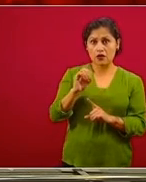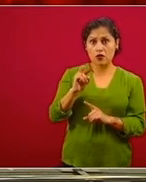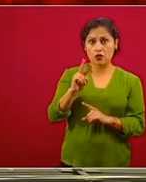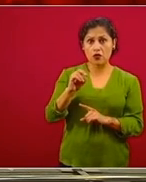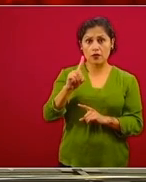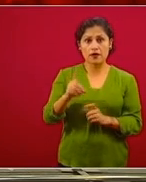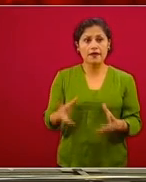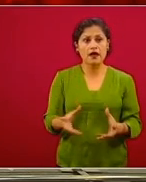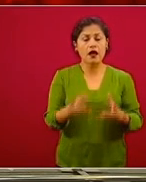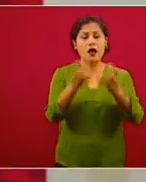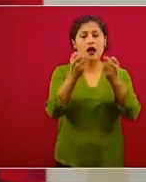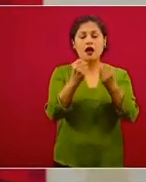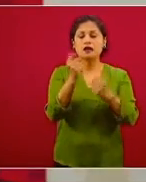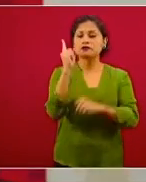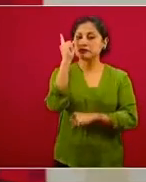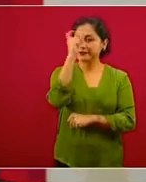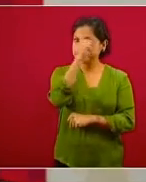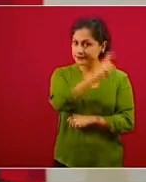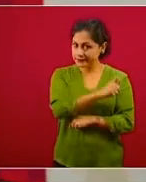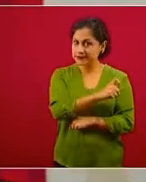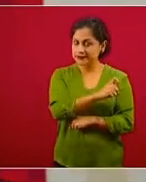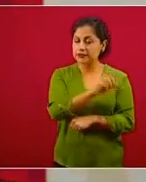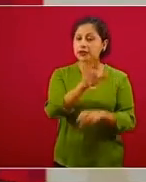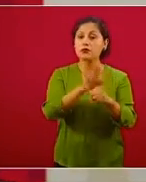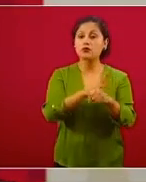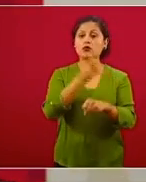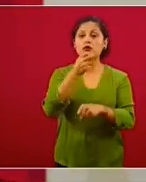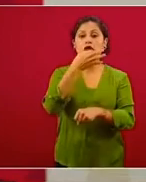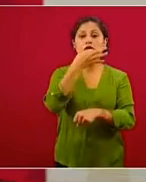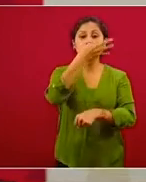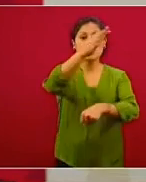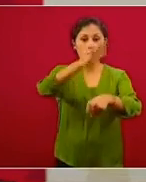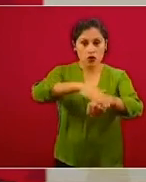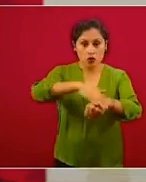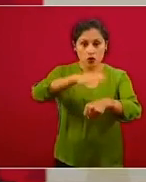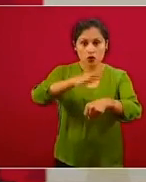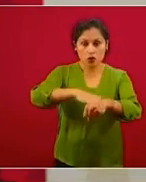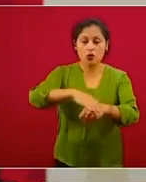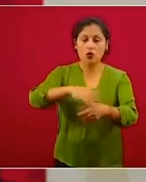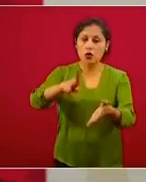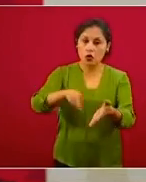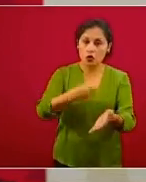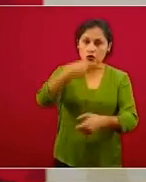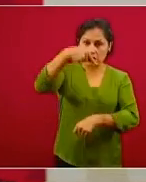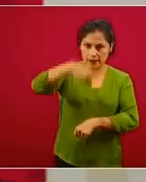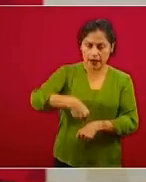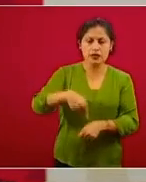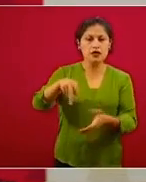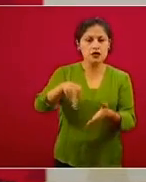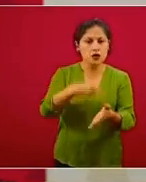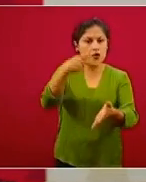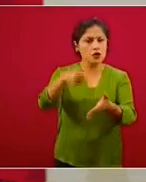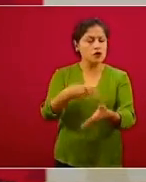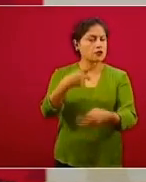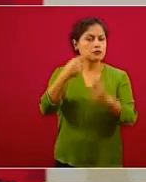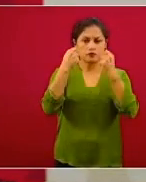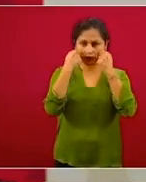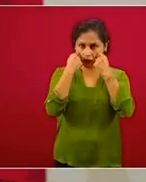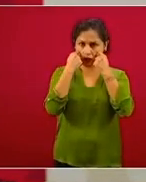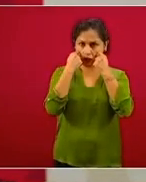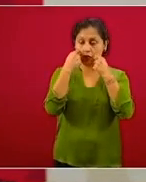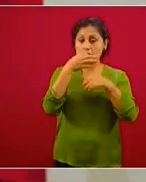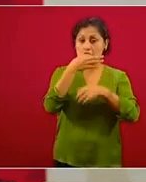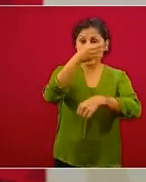Besides this, we must appeal again, and we are going to be doing it every single day. This disease can